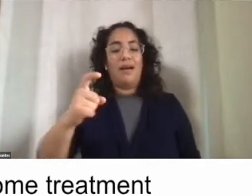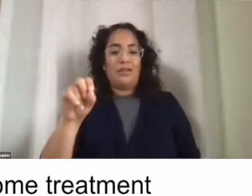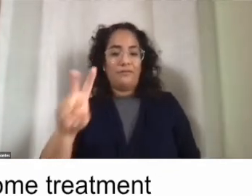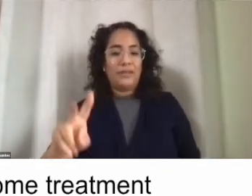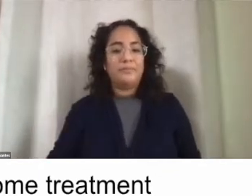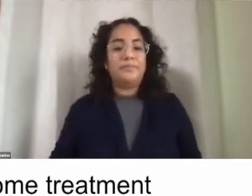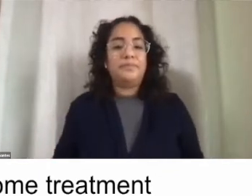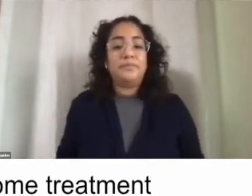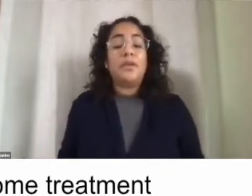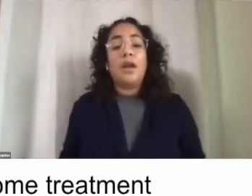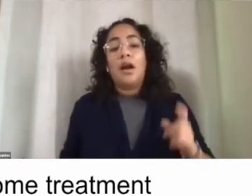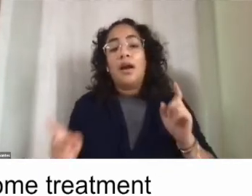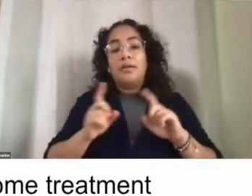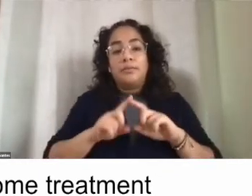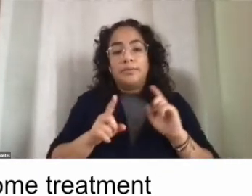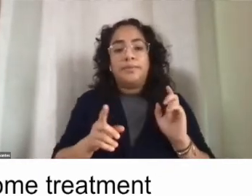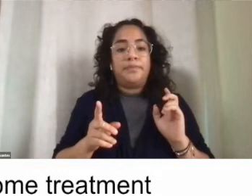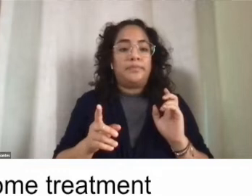They're always good to have.